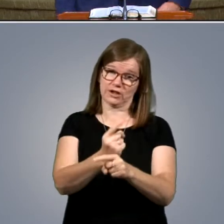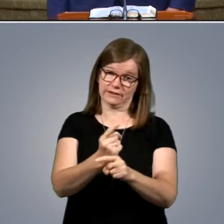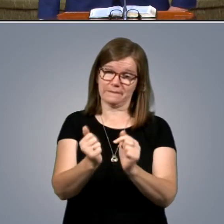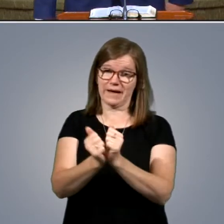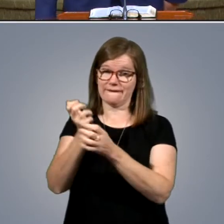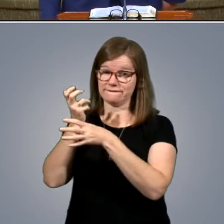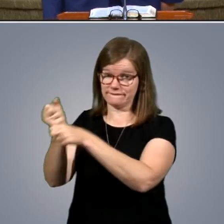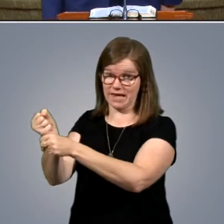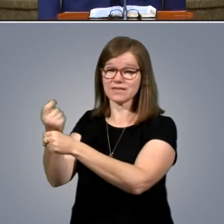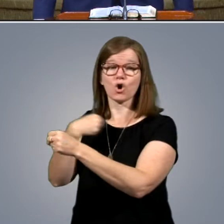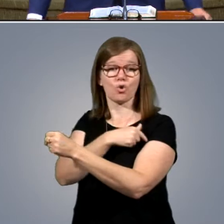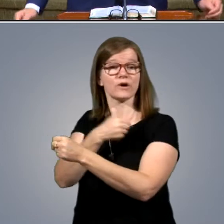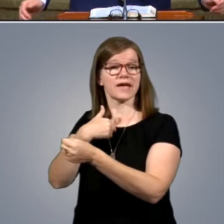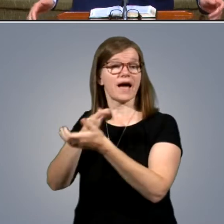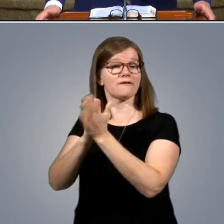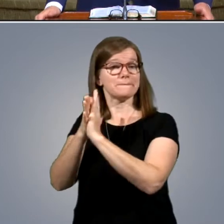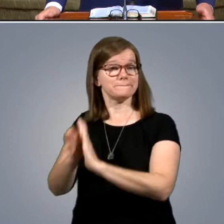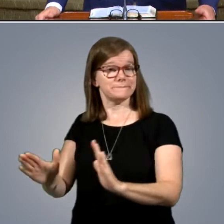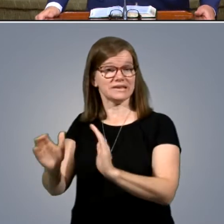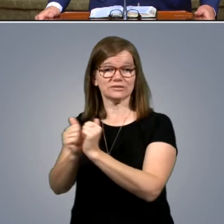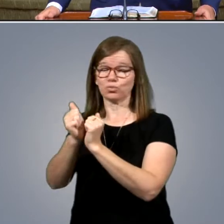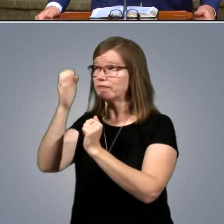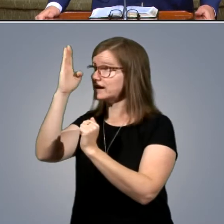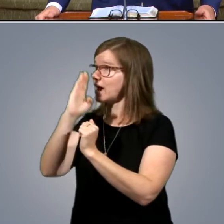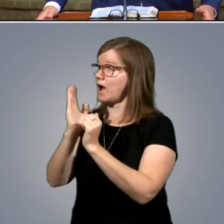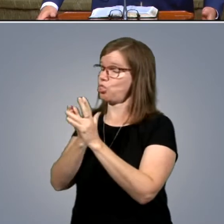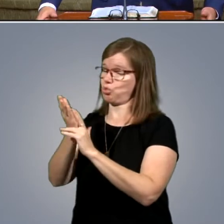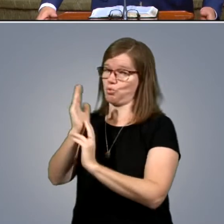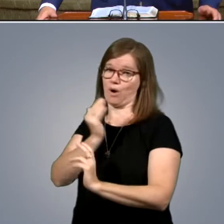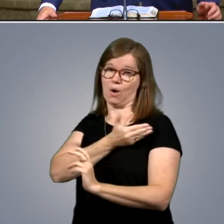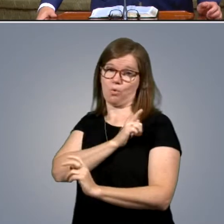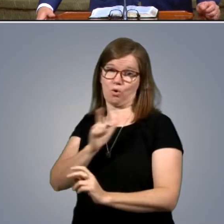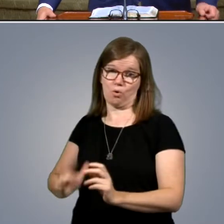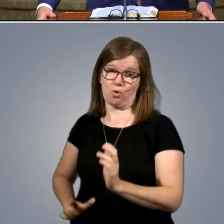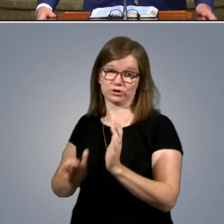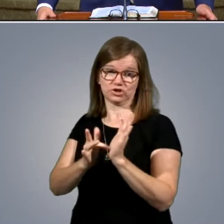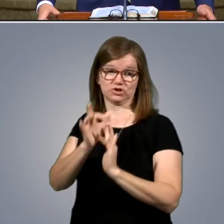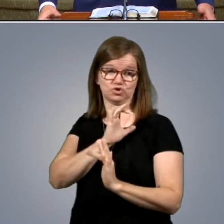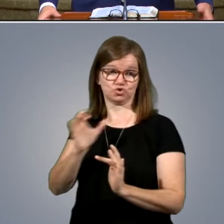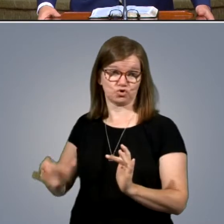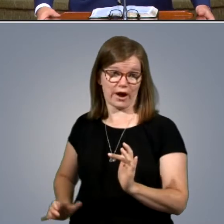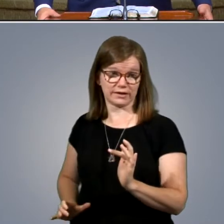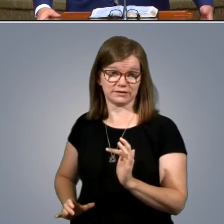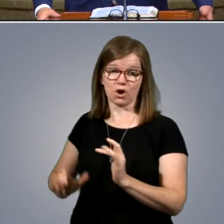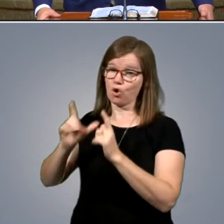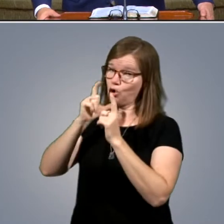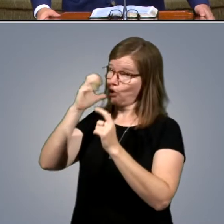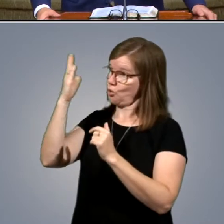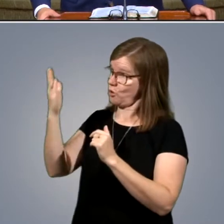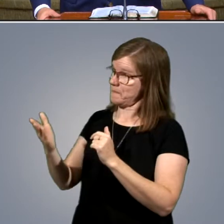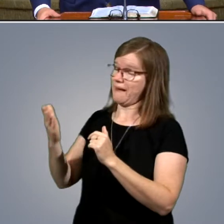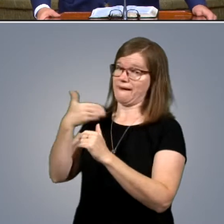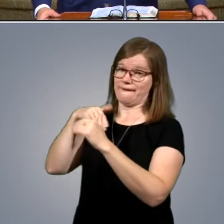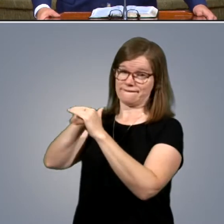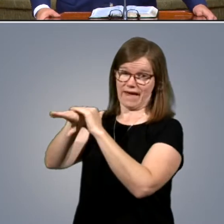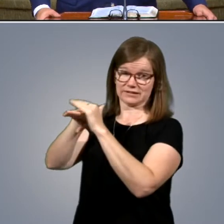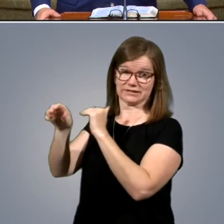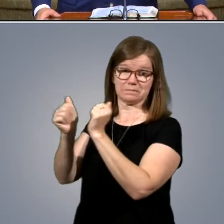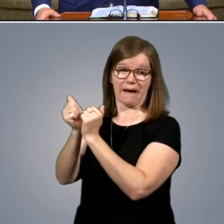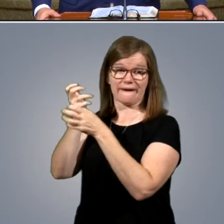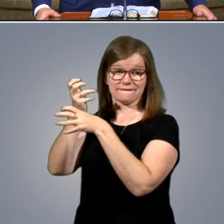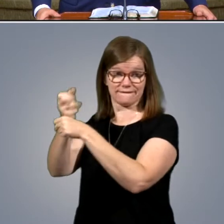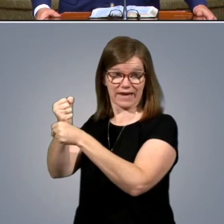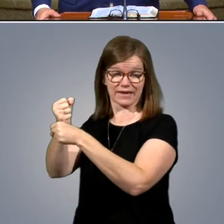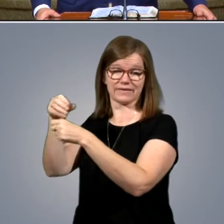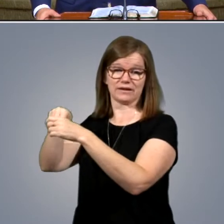have peace with God through our Lord Jesus Christ, by whom also we have access by faith into